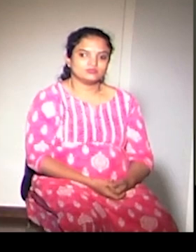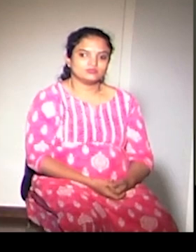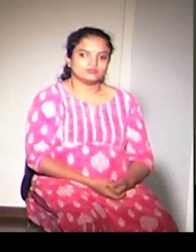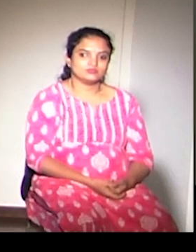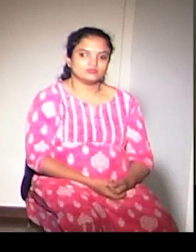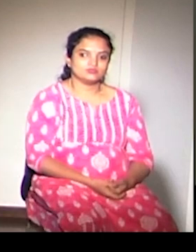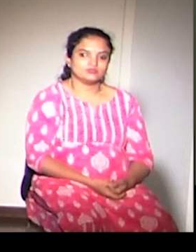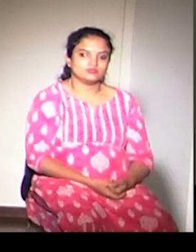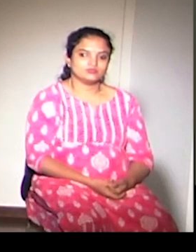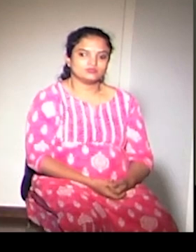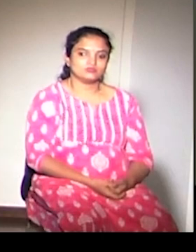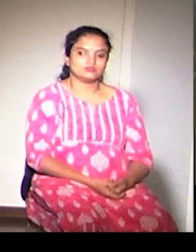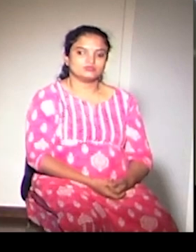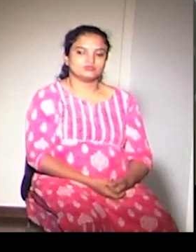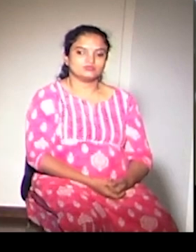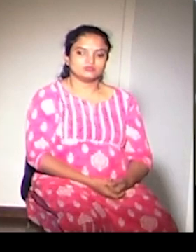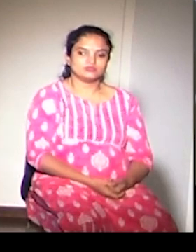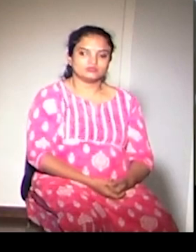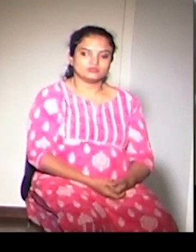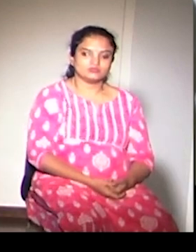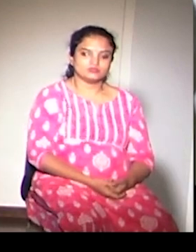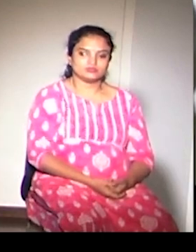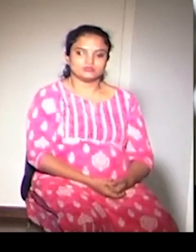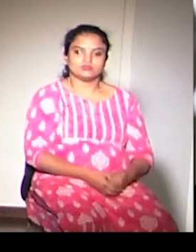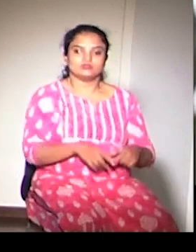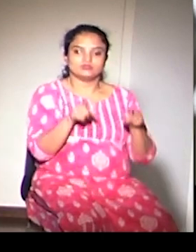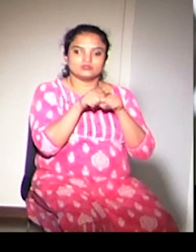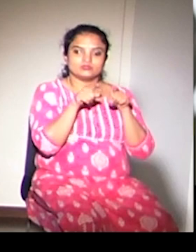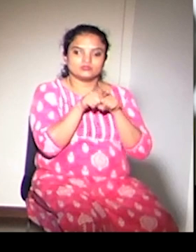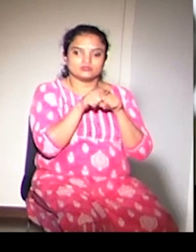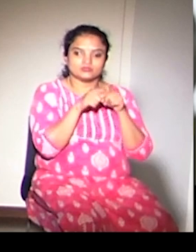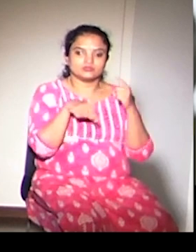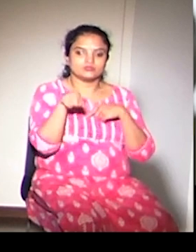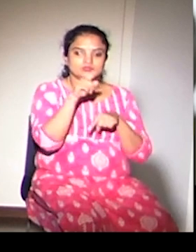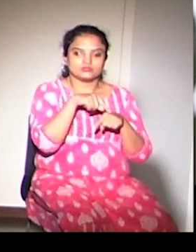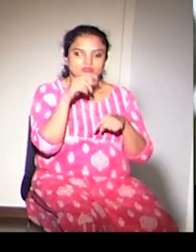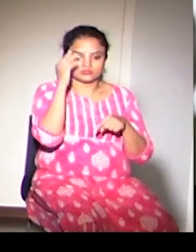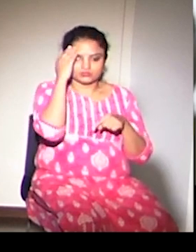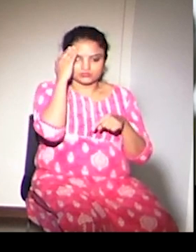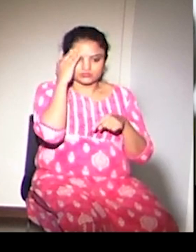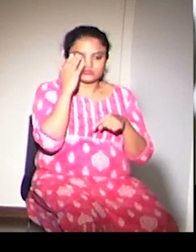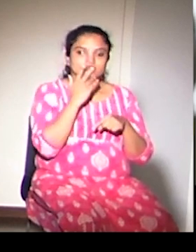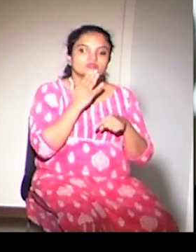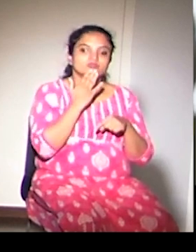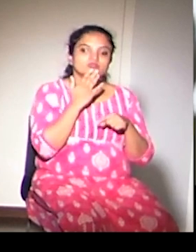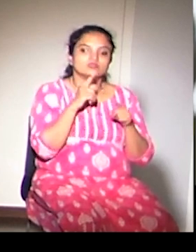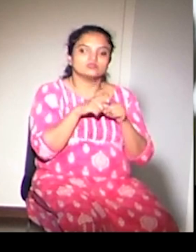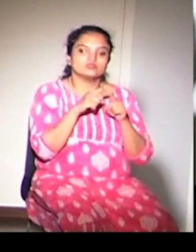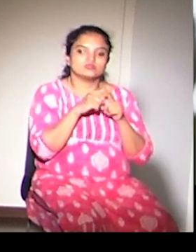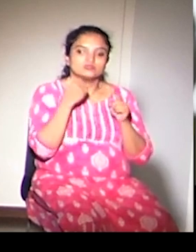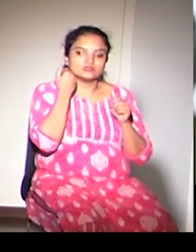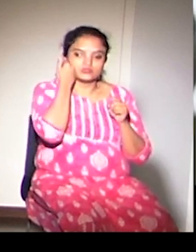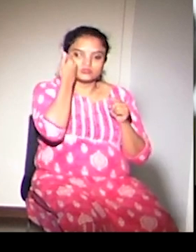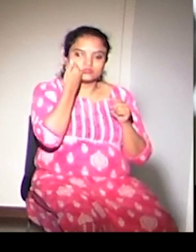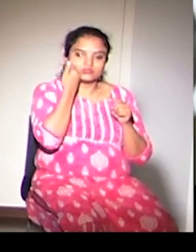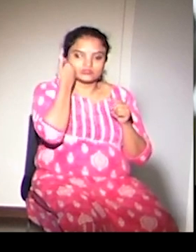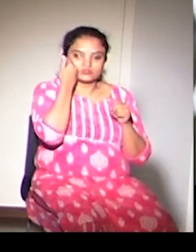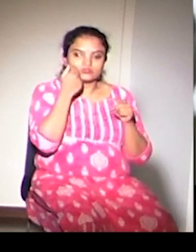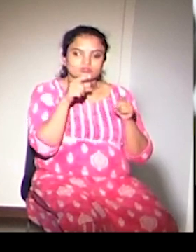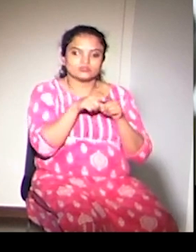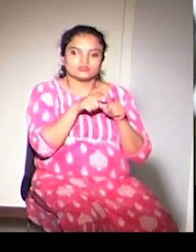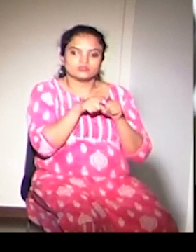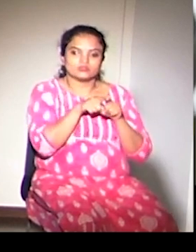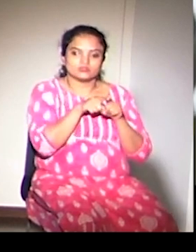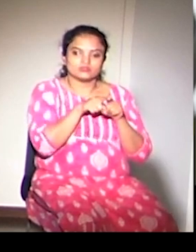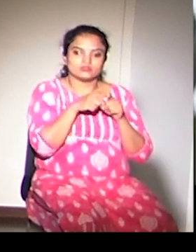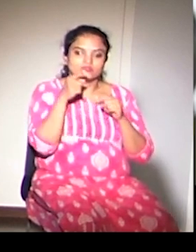Hi, thank you for the talk. I noticed a preference for the colors blue, yellow, mostly, in at least the presentation that you showed. So I was wondering